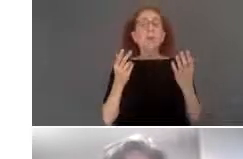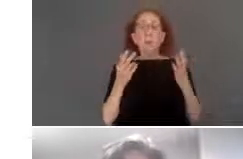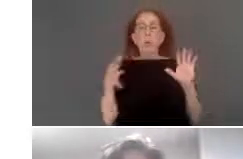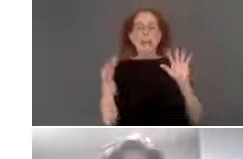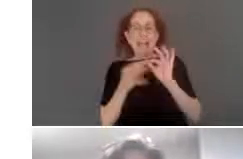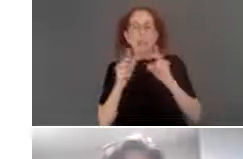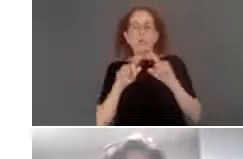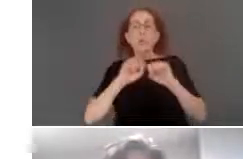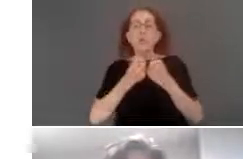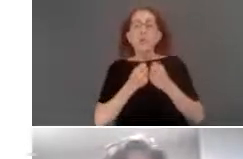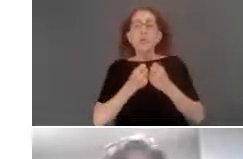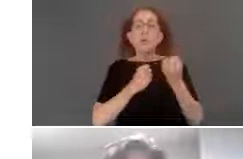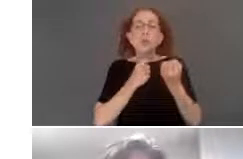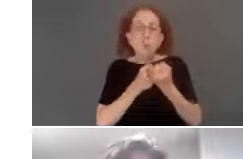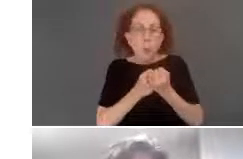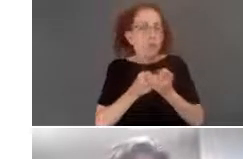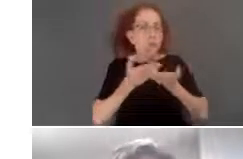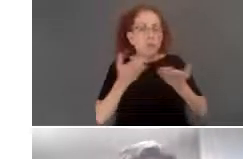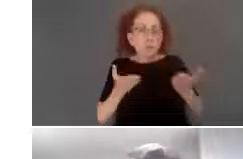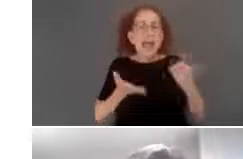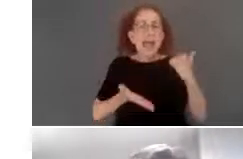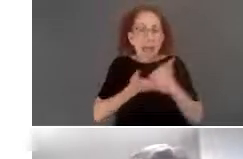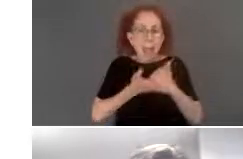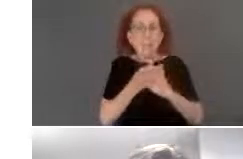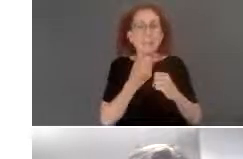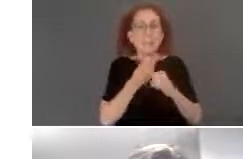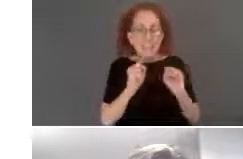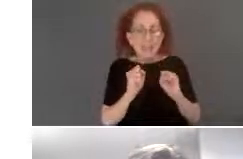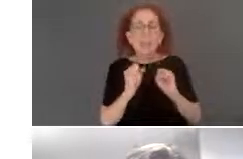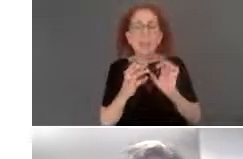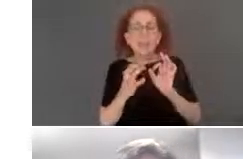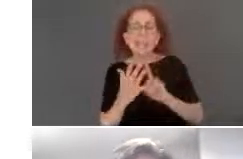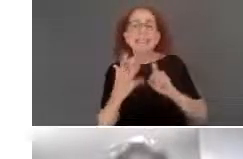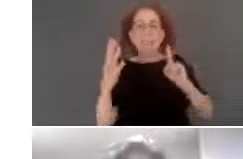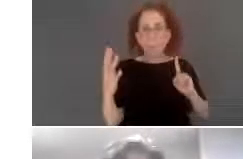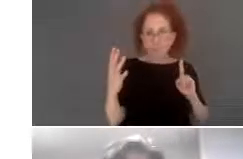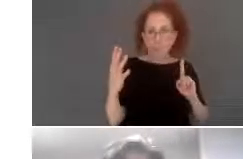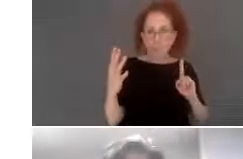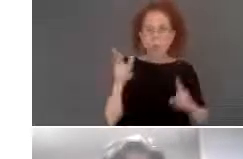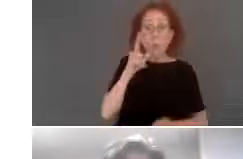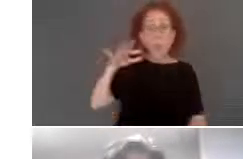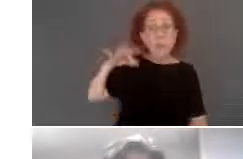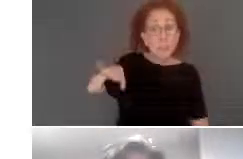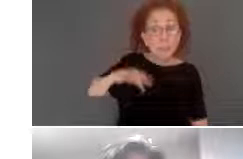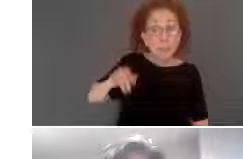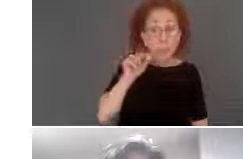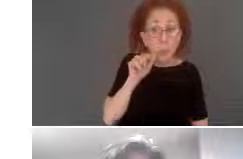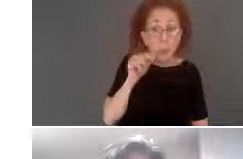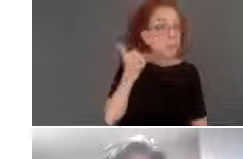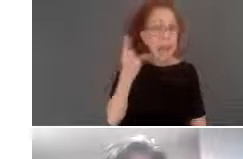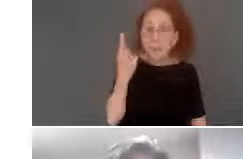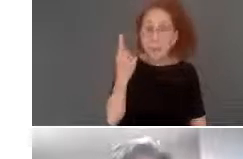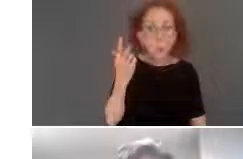supports and resources to help them safely separate. Who is eligible? Anyone that